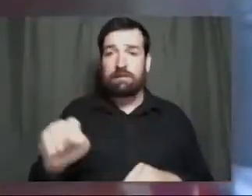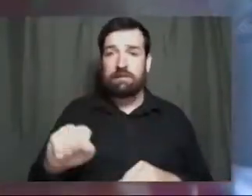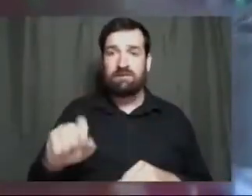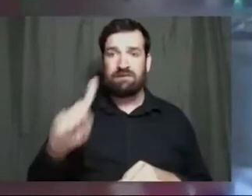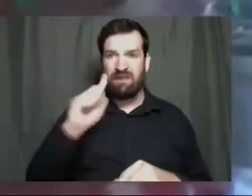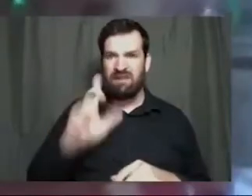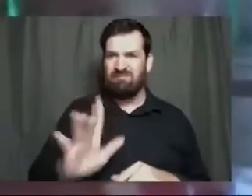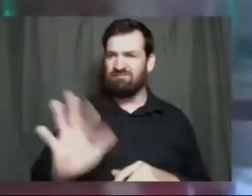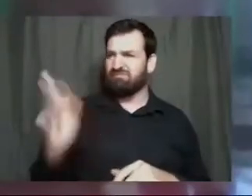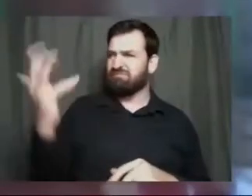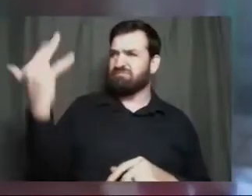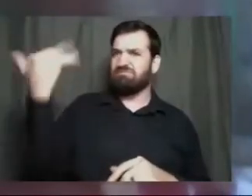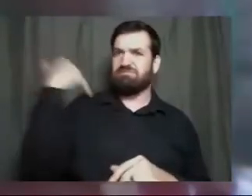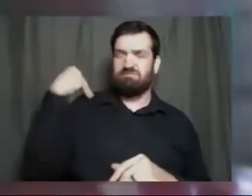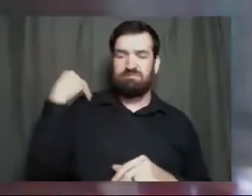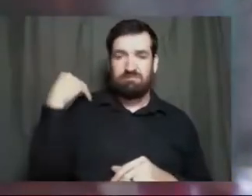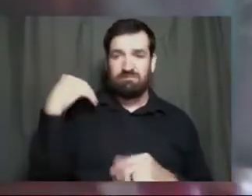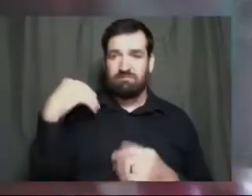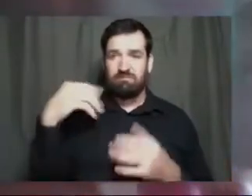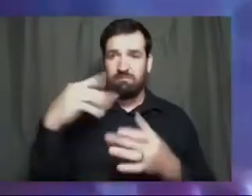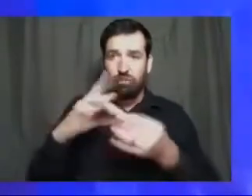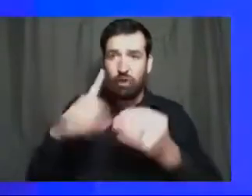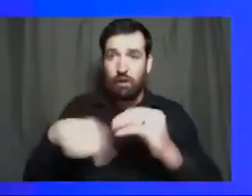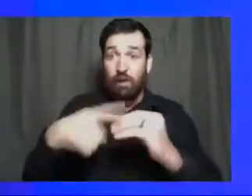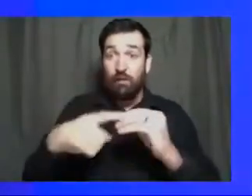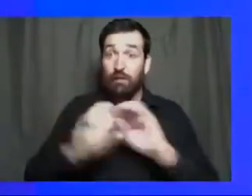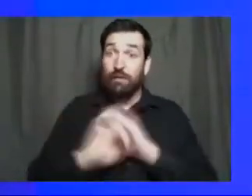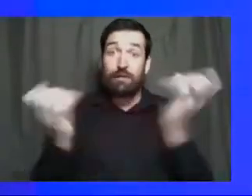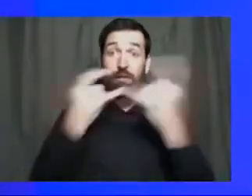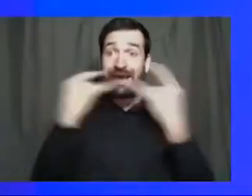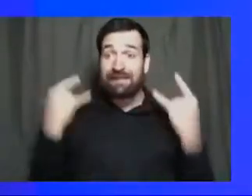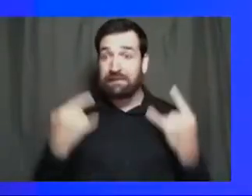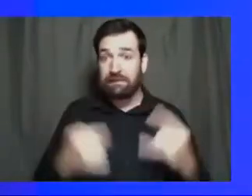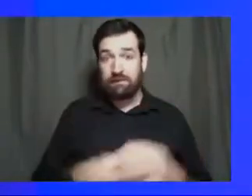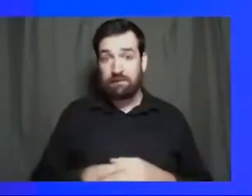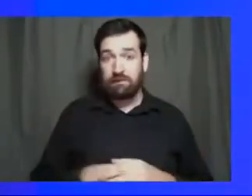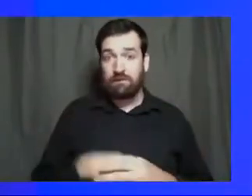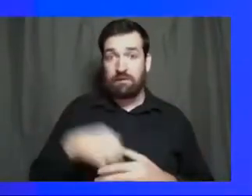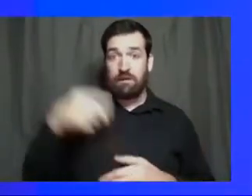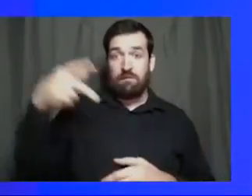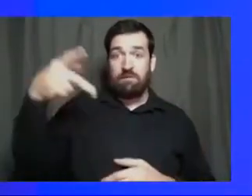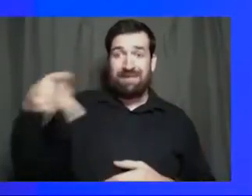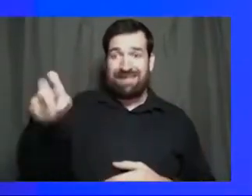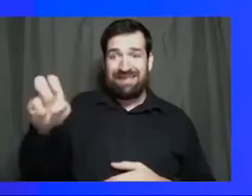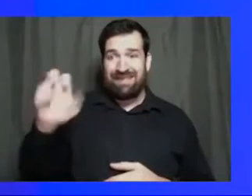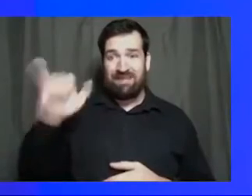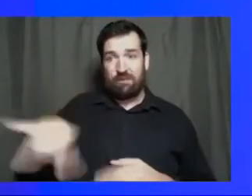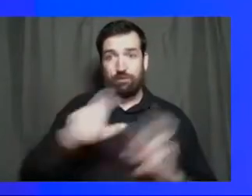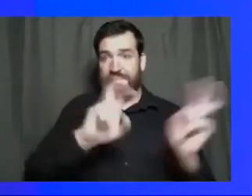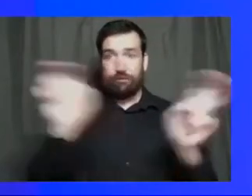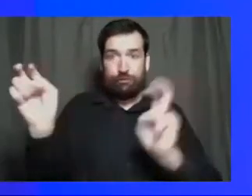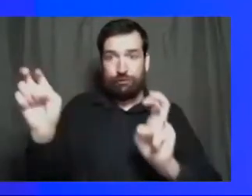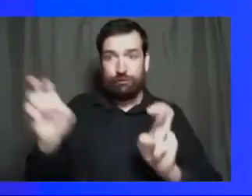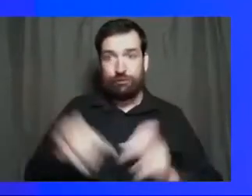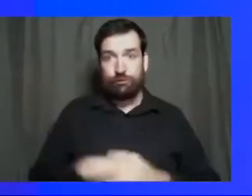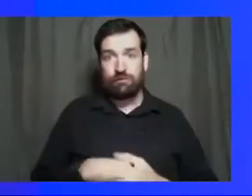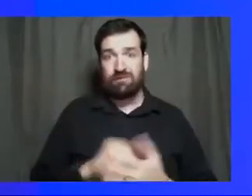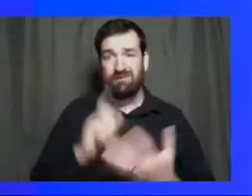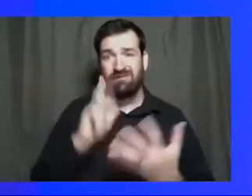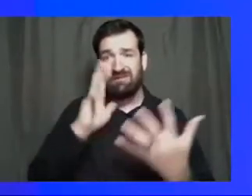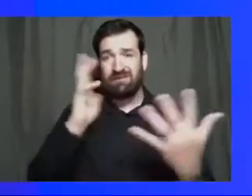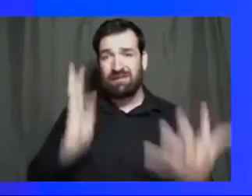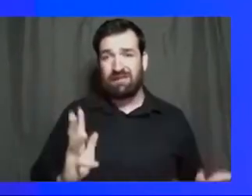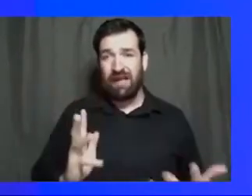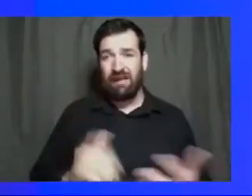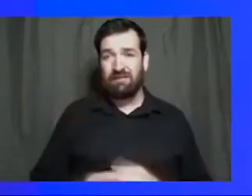time we were talking about not having masks. Mm-hmm. You know, PPE was the big issue. That's kind of what's sad about this whole process. If you